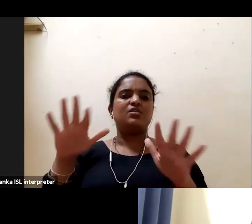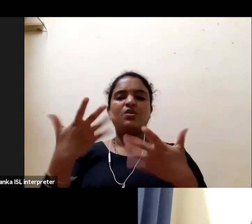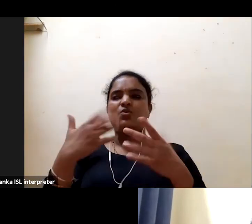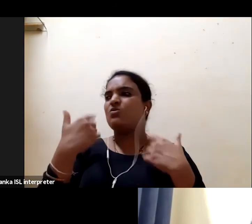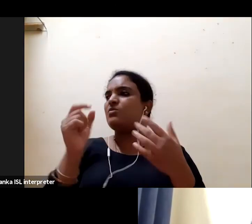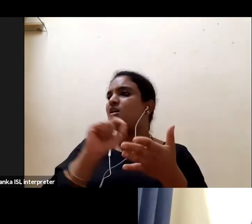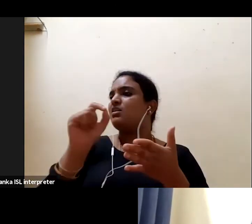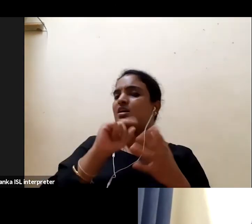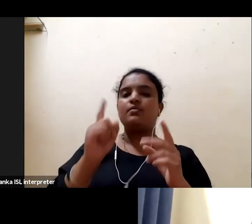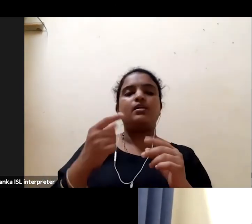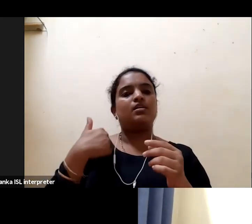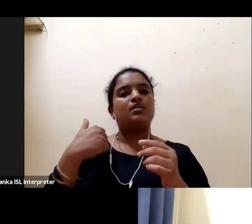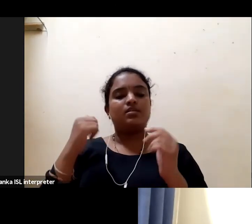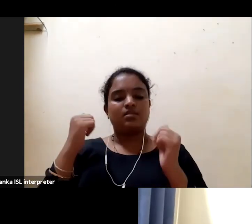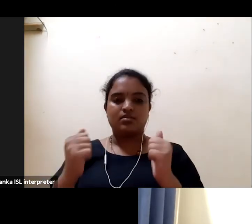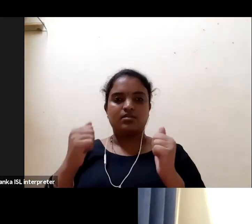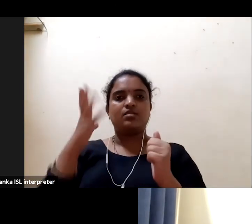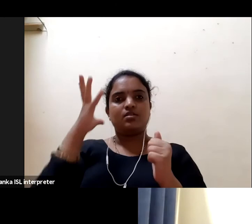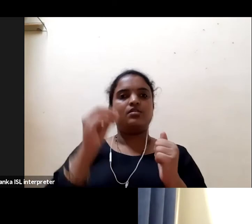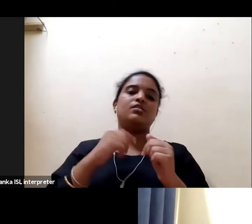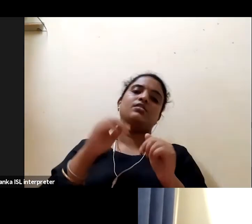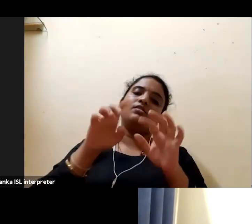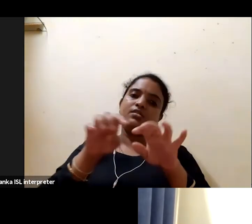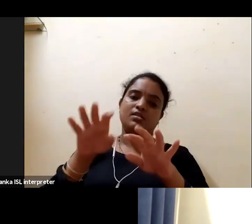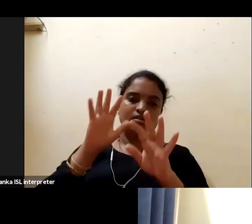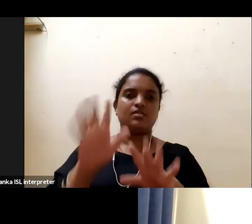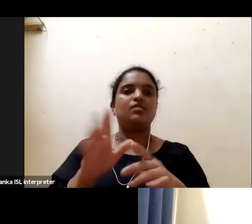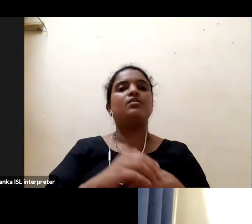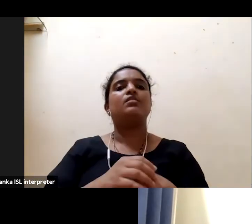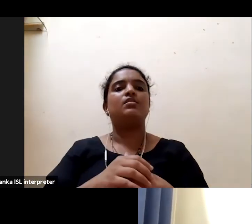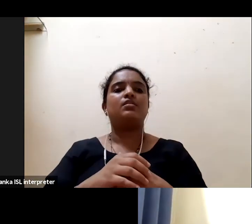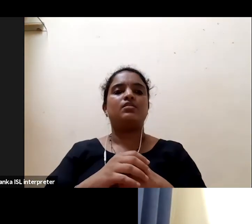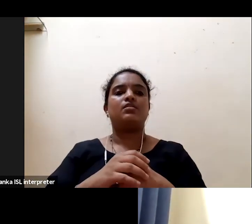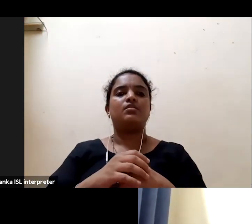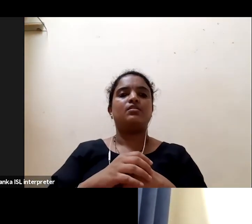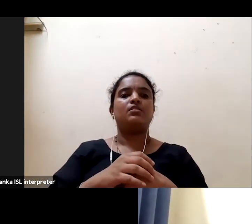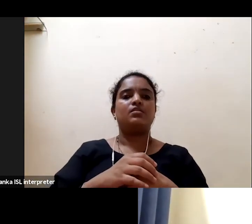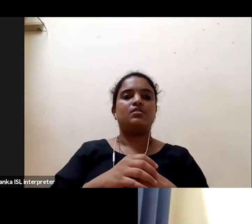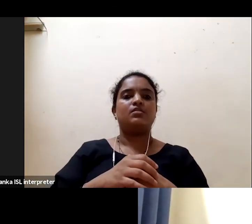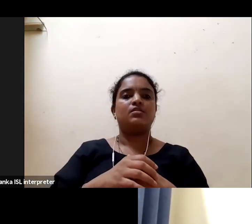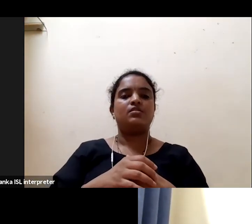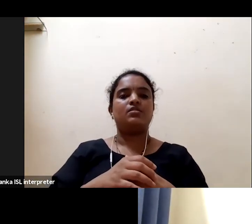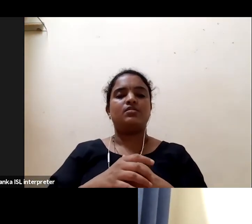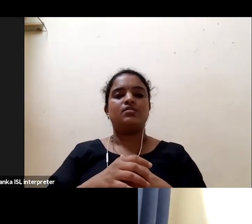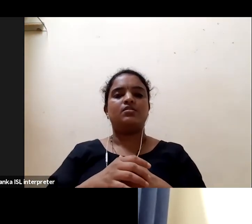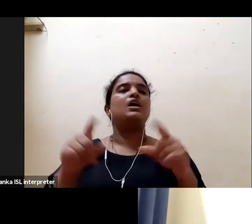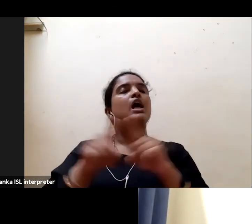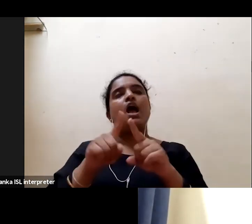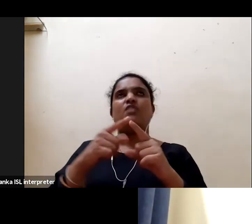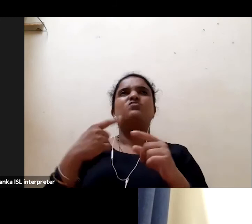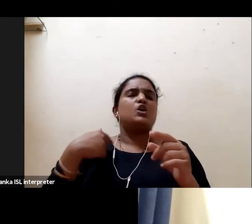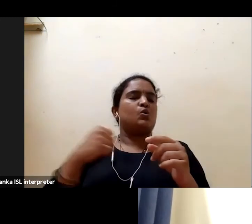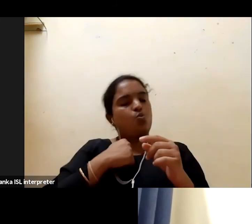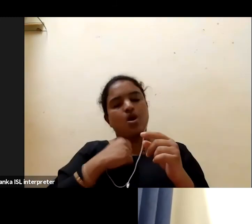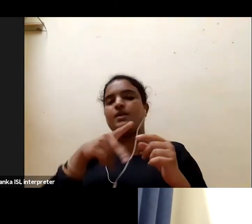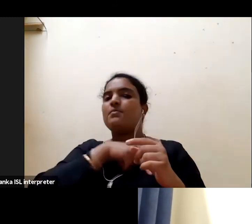write? But I make sure, even if I'm sitting up all night, I make sure that I have done that. It's like a personal deadline, and it's this connect with my reader